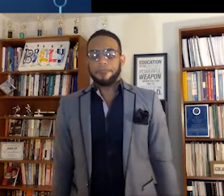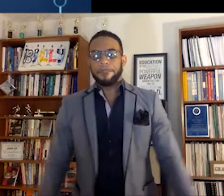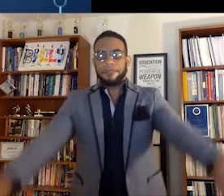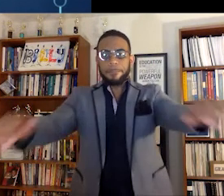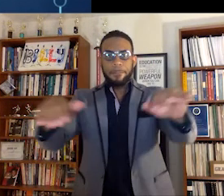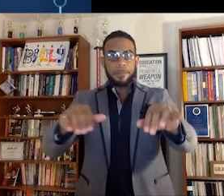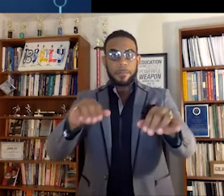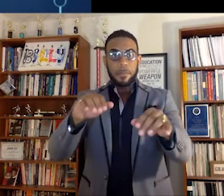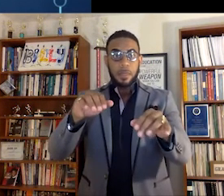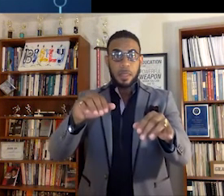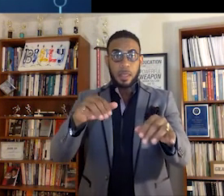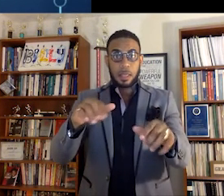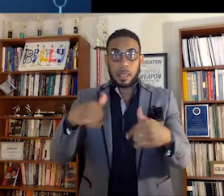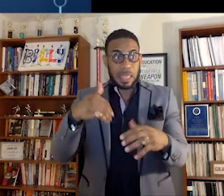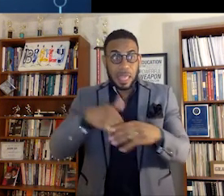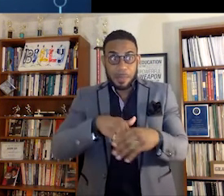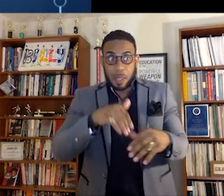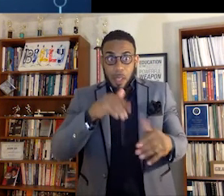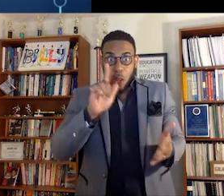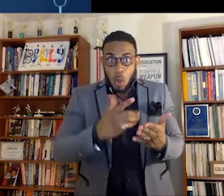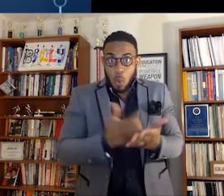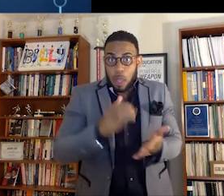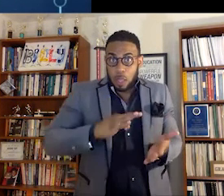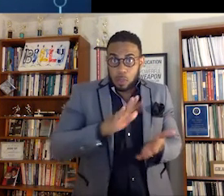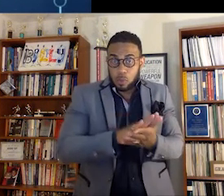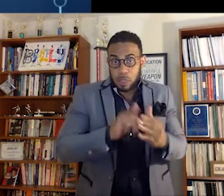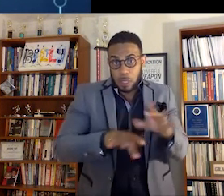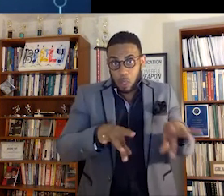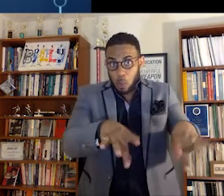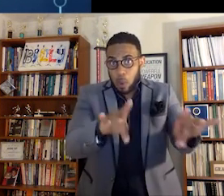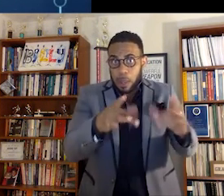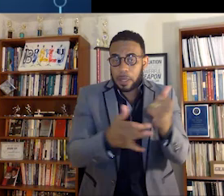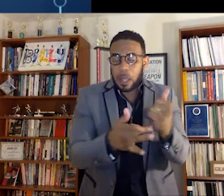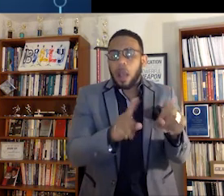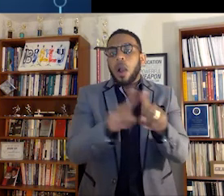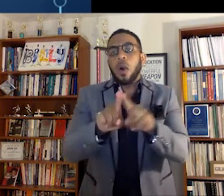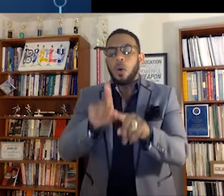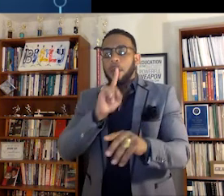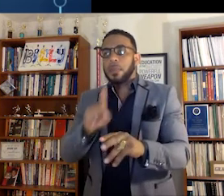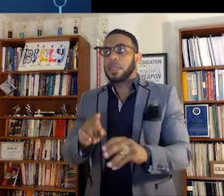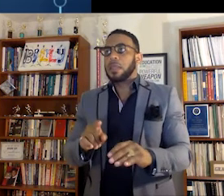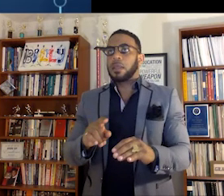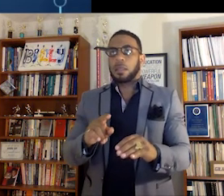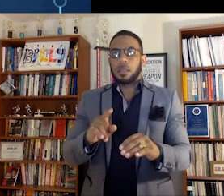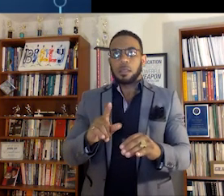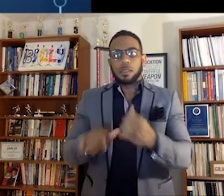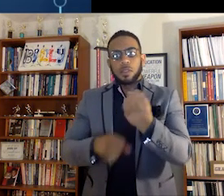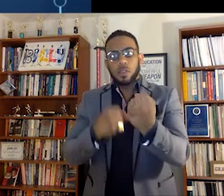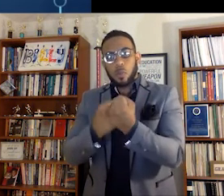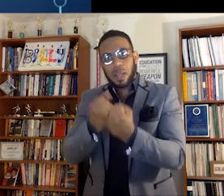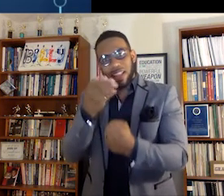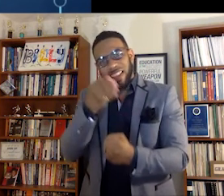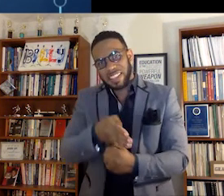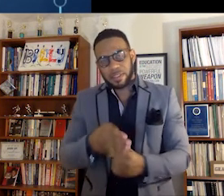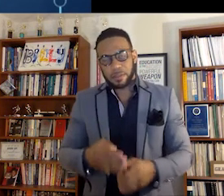Assist low-income schools in acquiring technology and also be a support